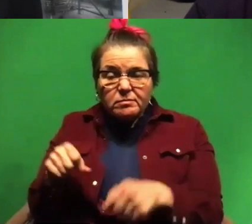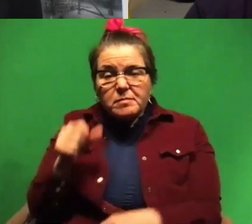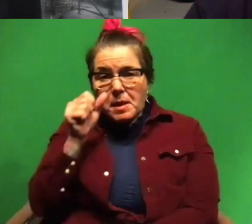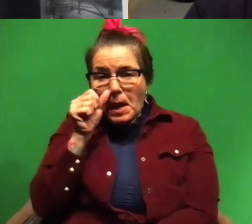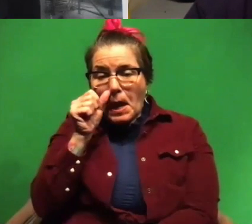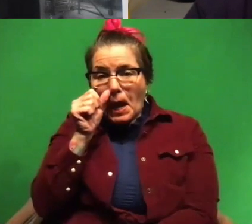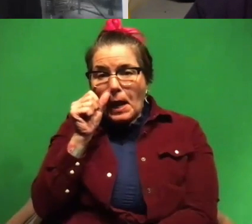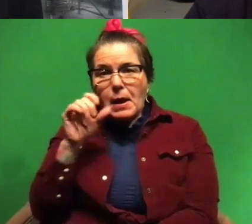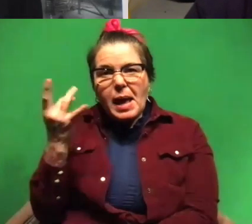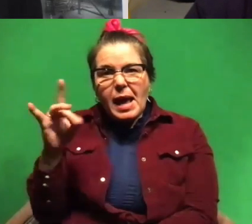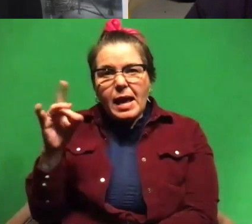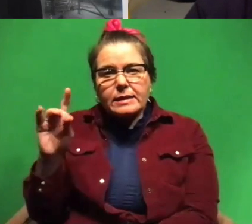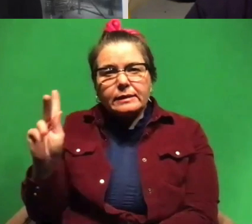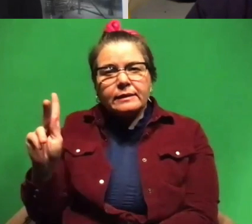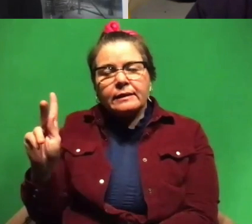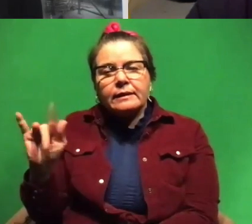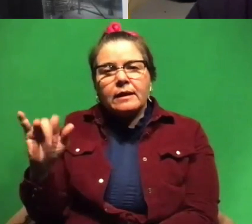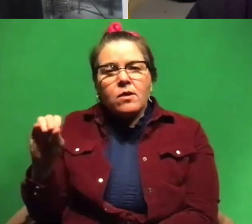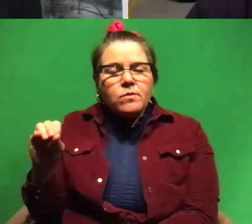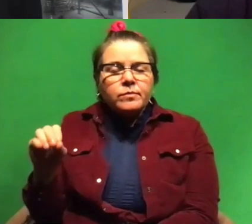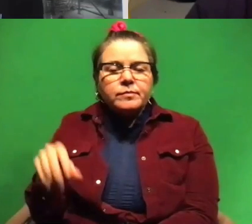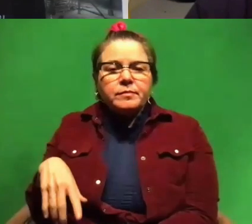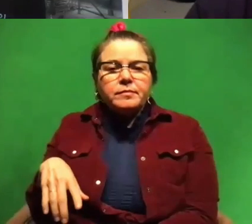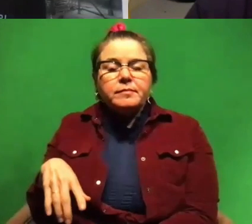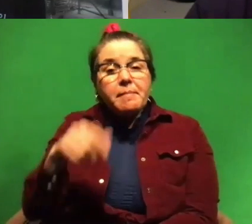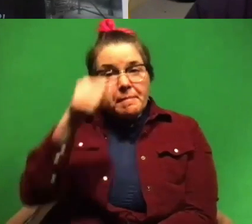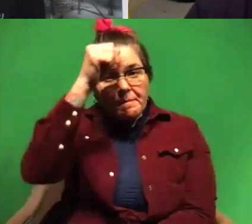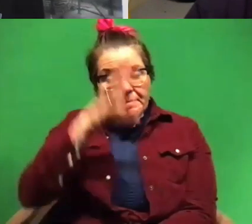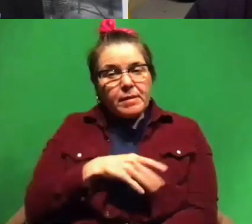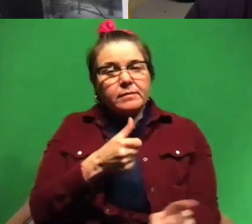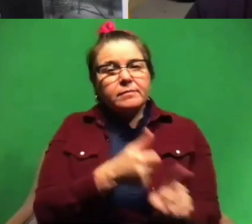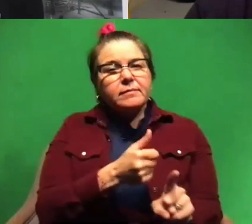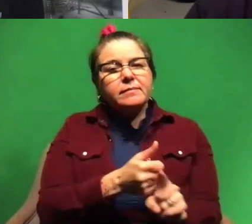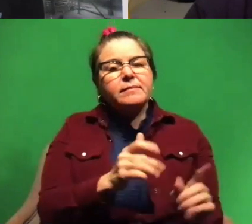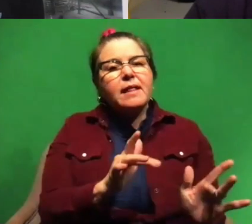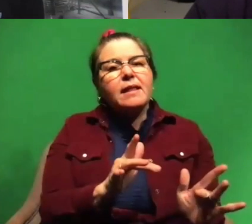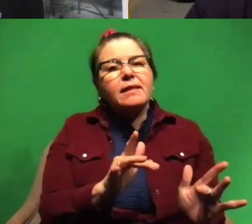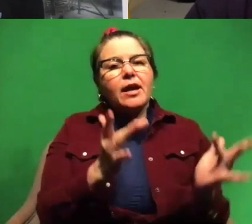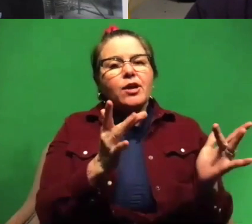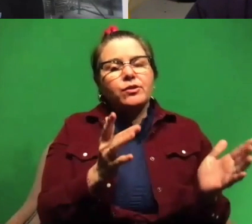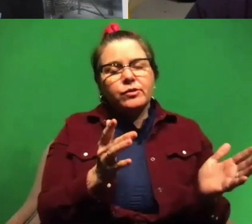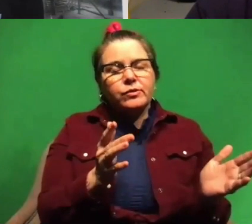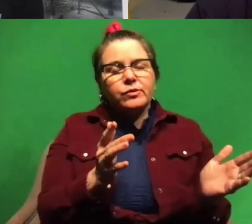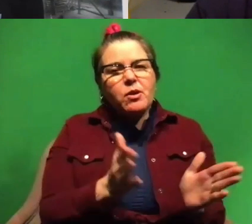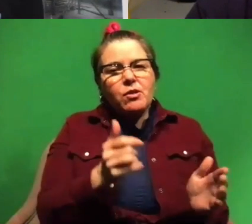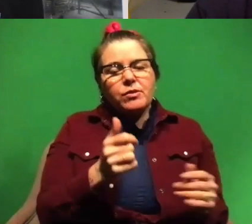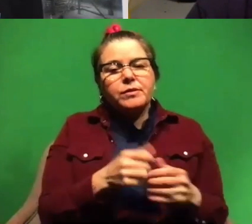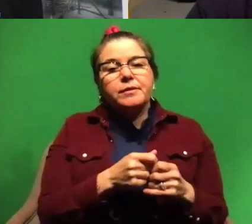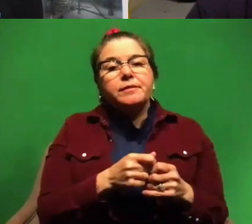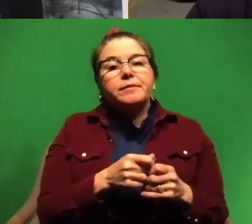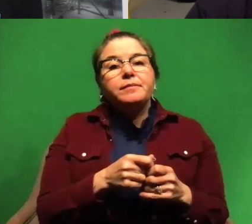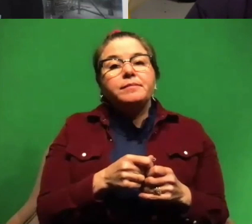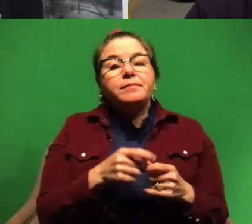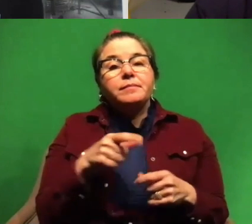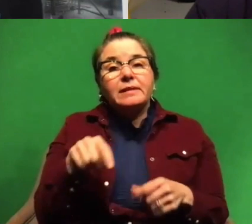you know, 18 kilo or something like that. And the males are a bit lighter and smaller. And while they're inside of